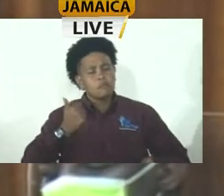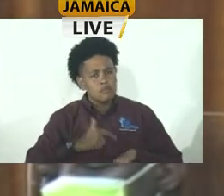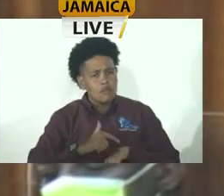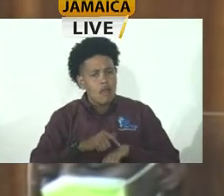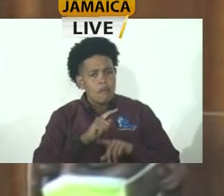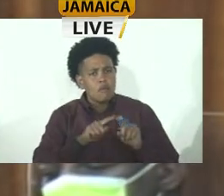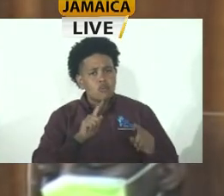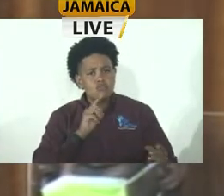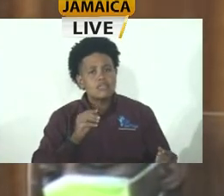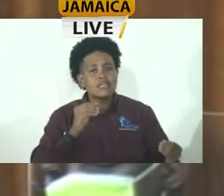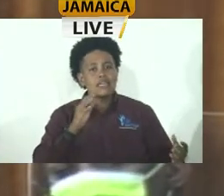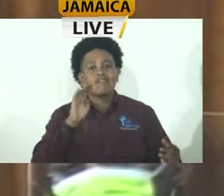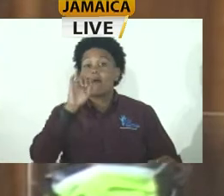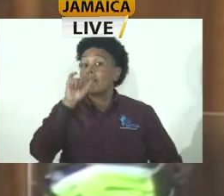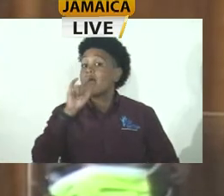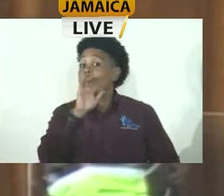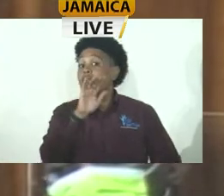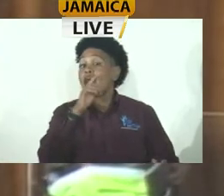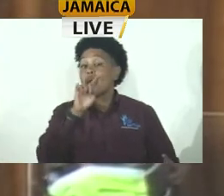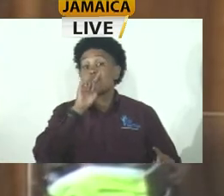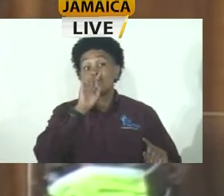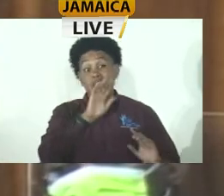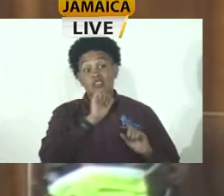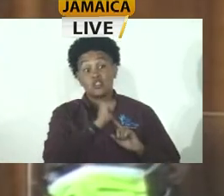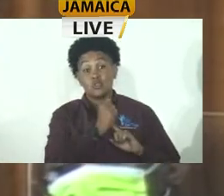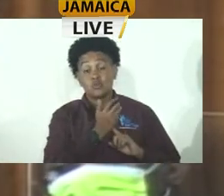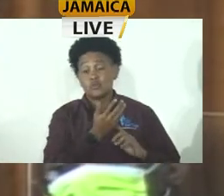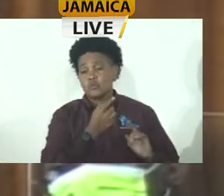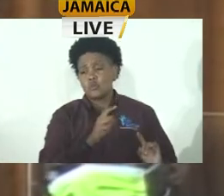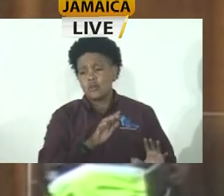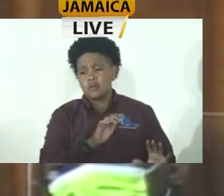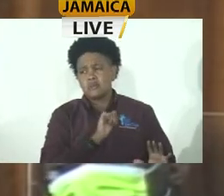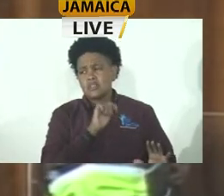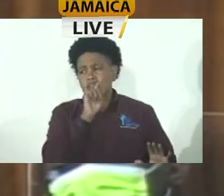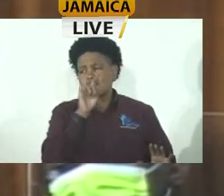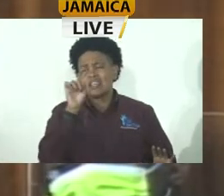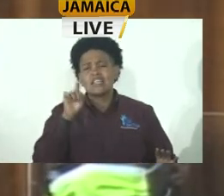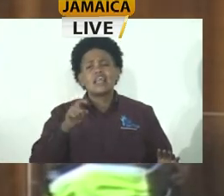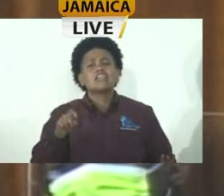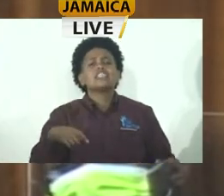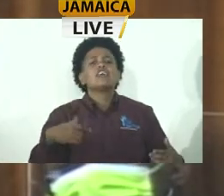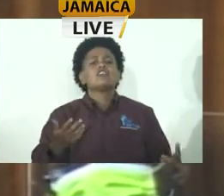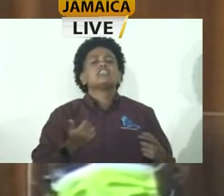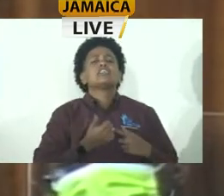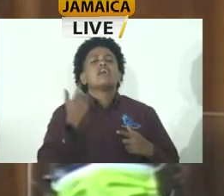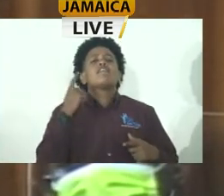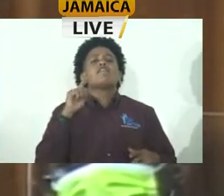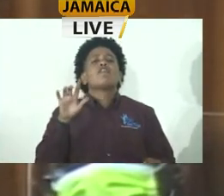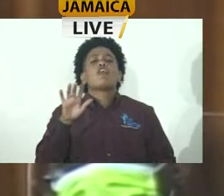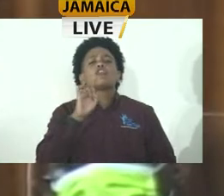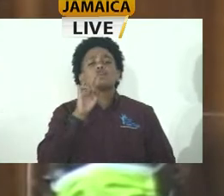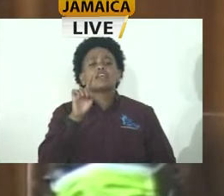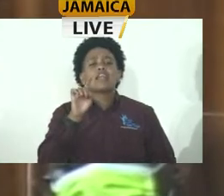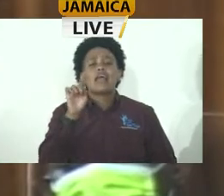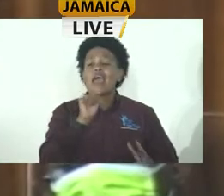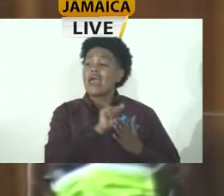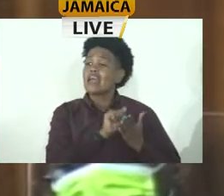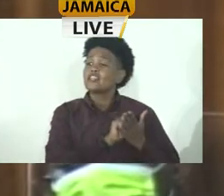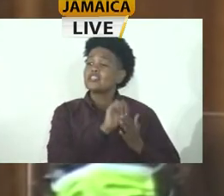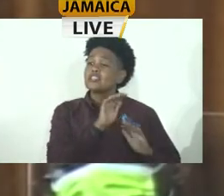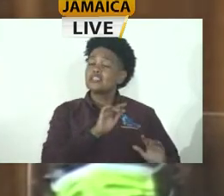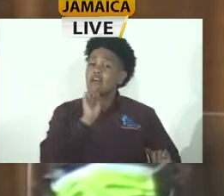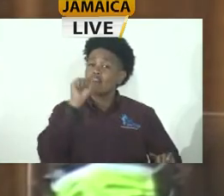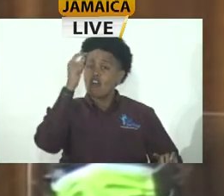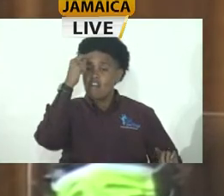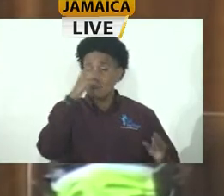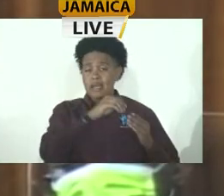grant bill and in those circumstances madam speaker it is necessary for the various agencies of government be it the